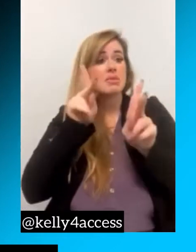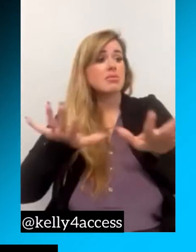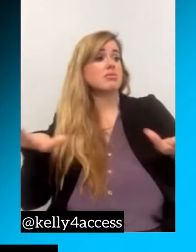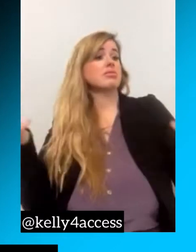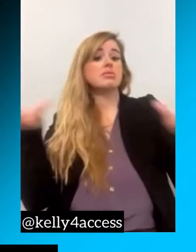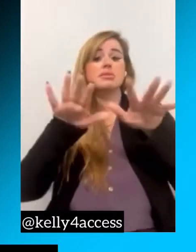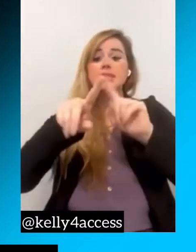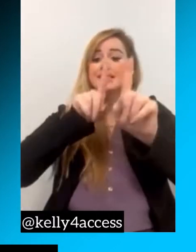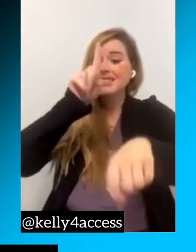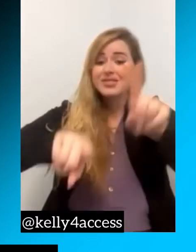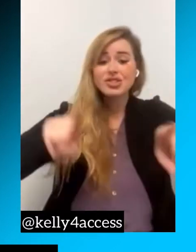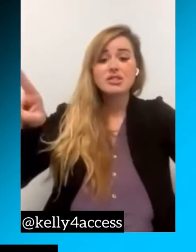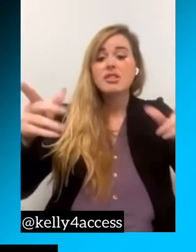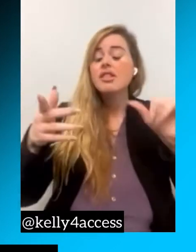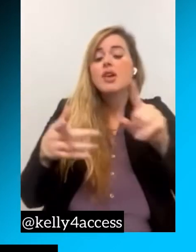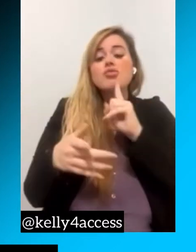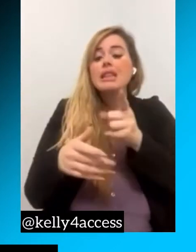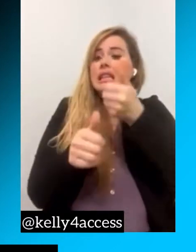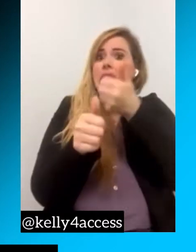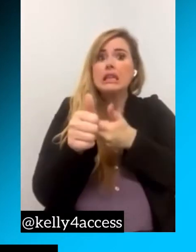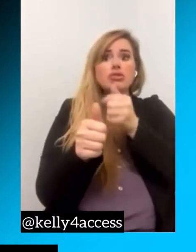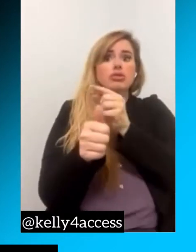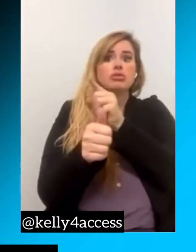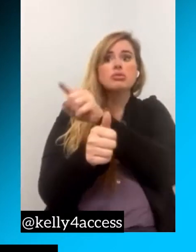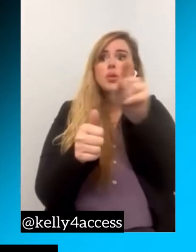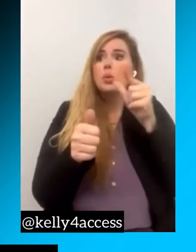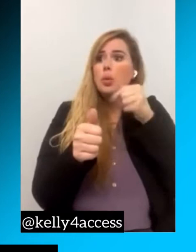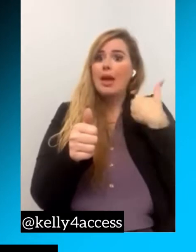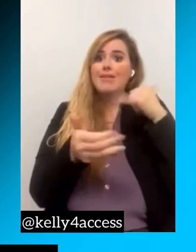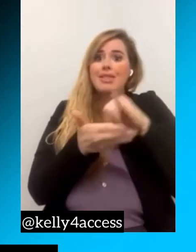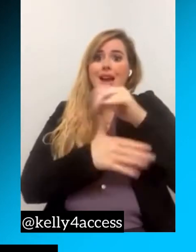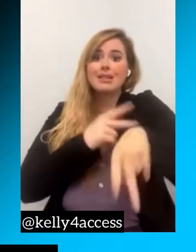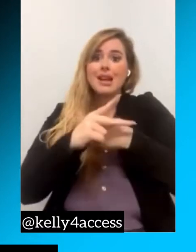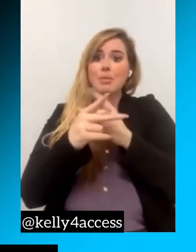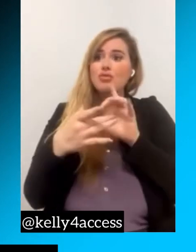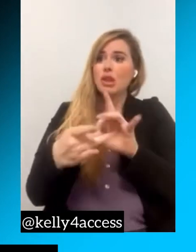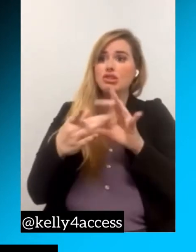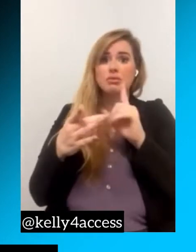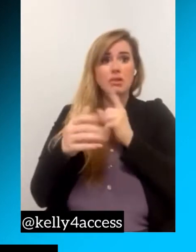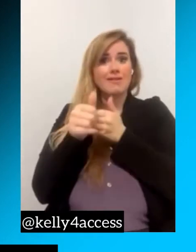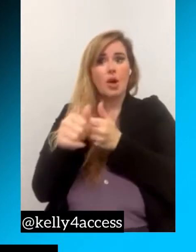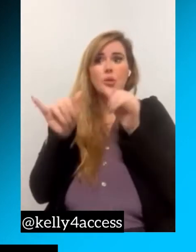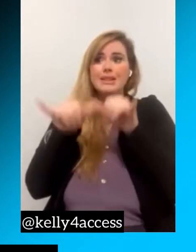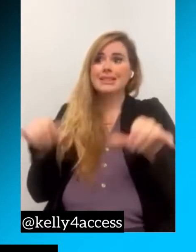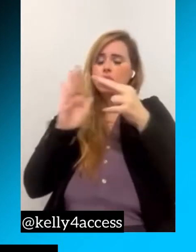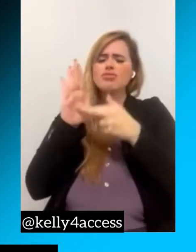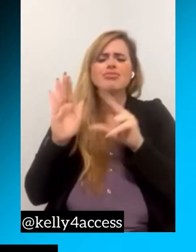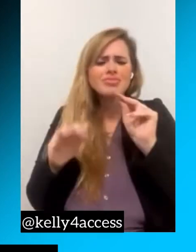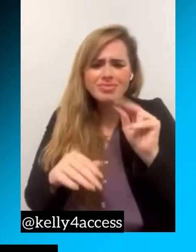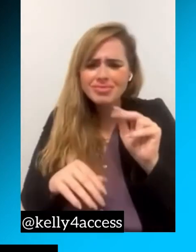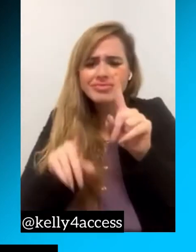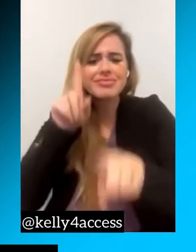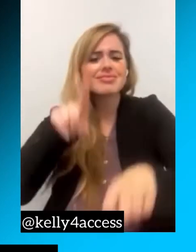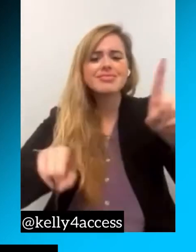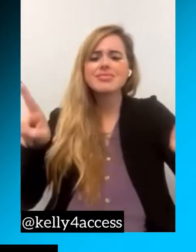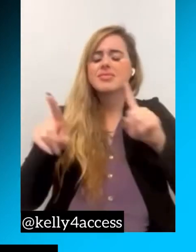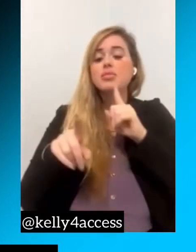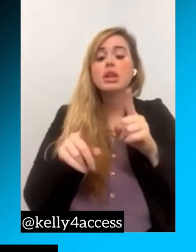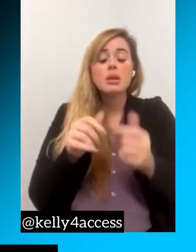for everybody. But yeah, that's the basic definition of it, and yeah, the consent is the most important